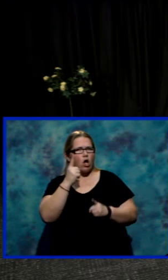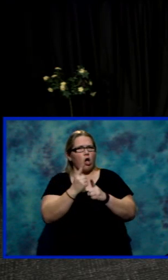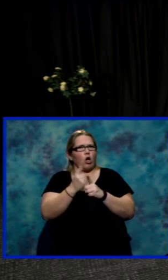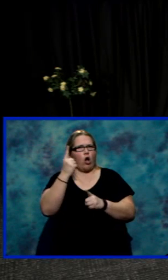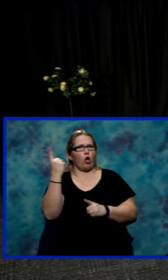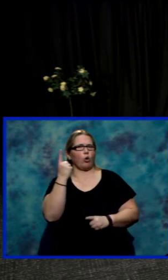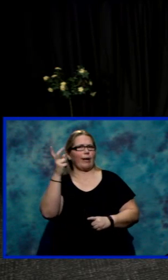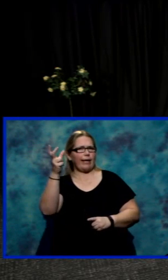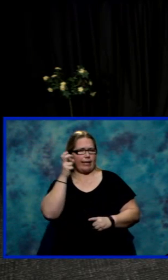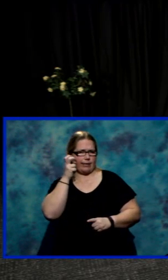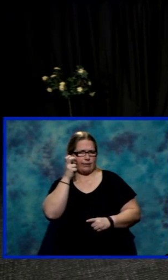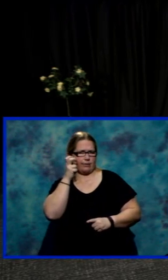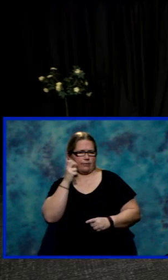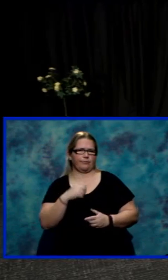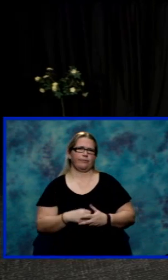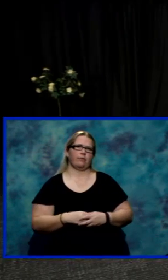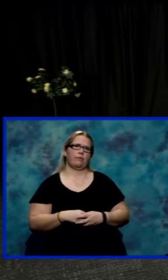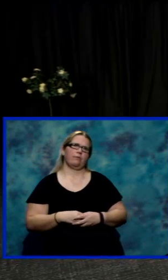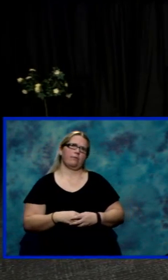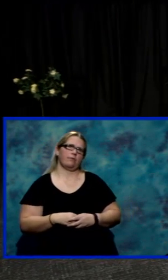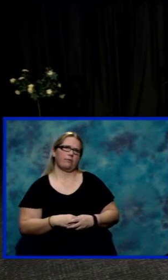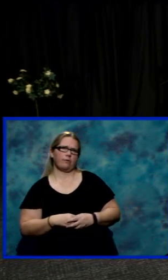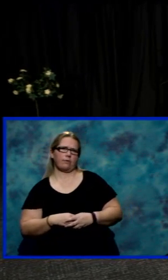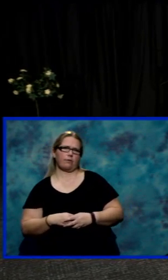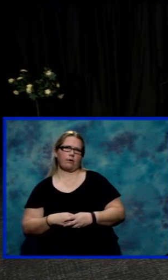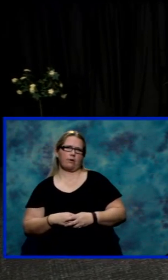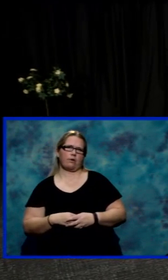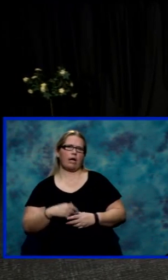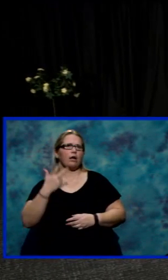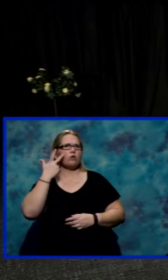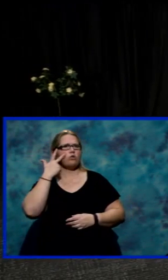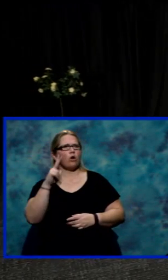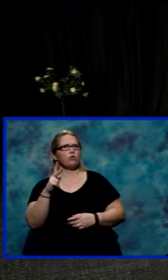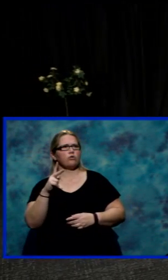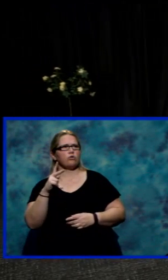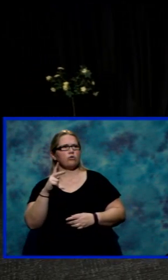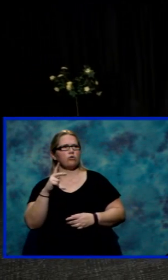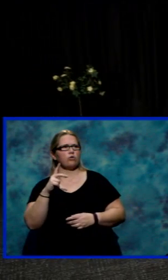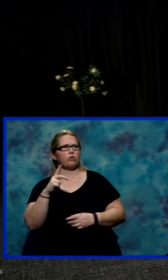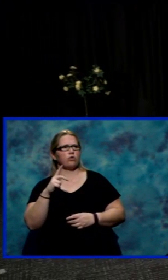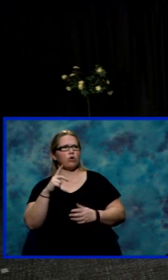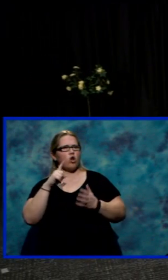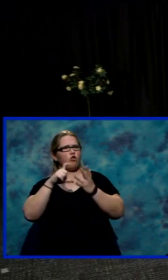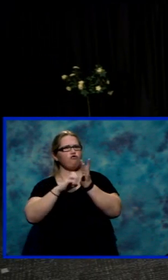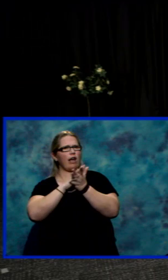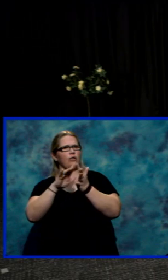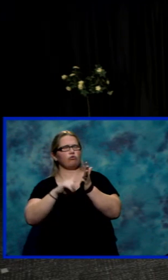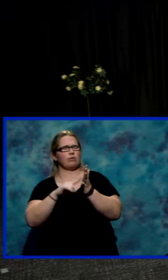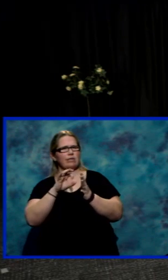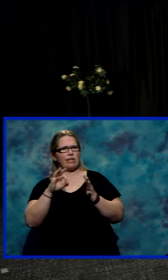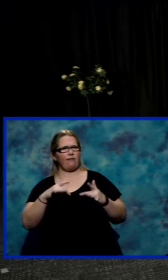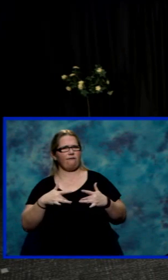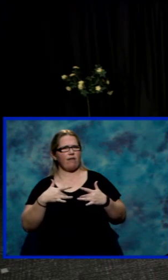hears, which seems to indicate that Rachel was more than likely not feeling like God was hearing